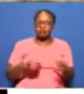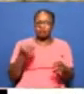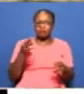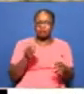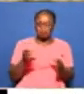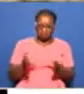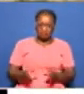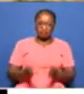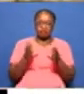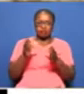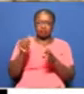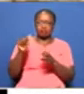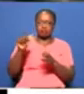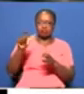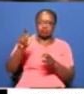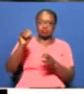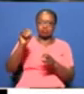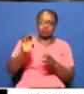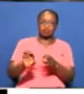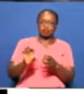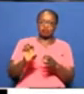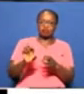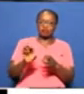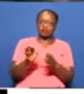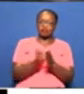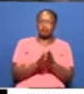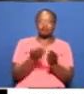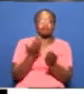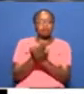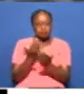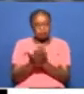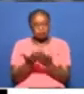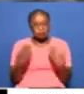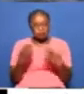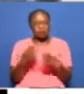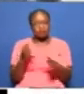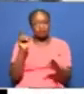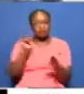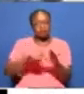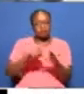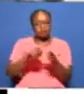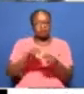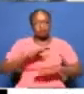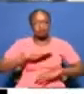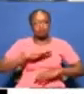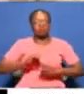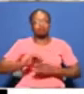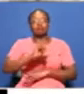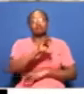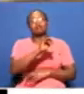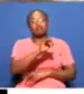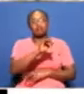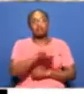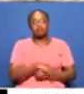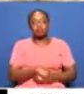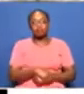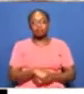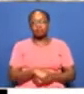aloe vera. It urged more residents to join the venture in order to produce enough for export. Na